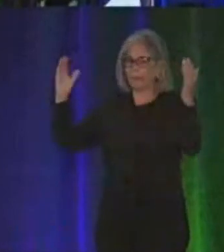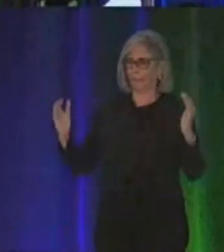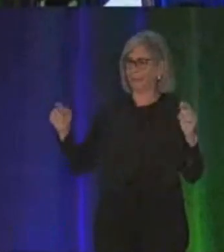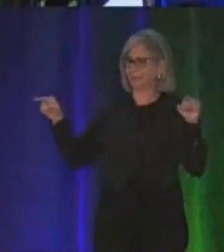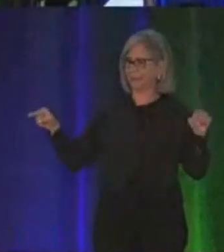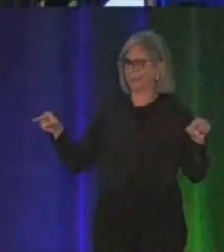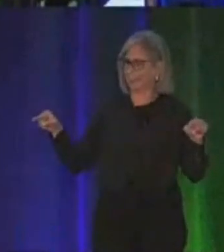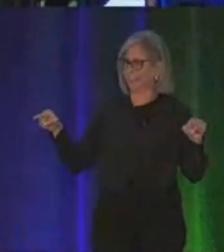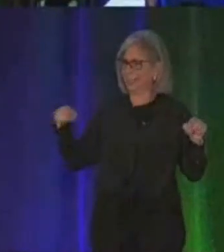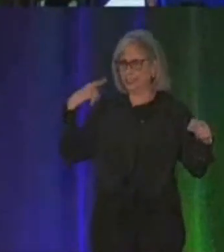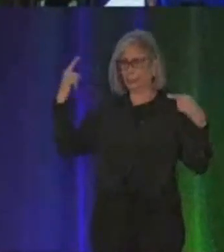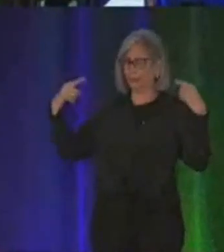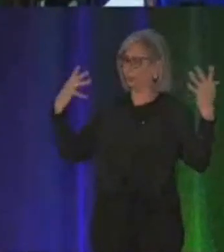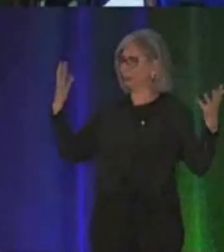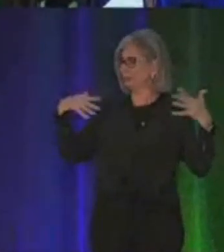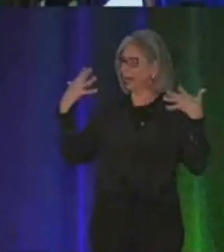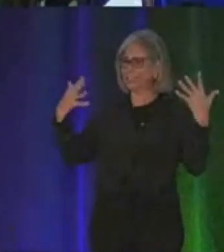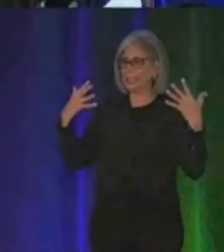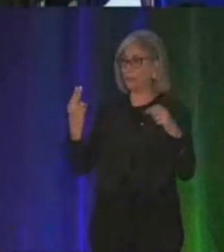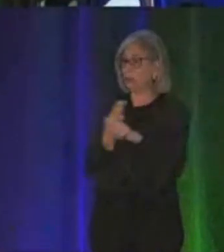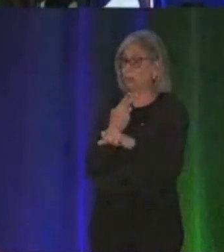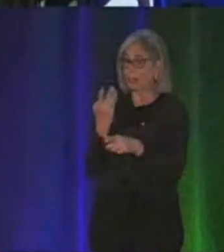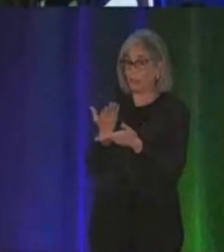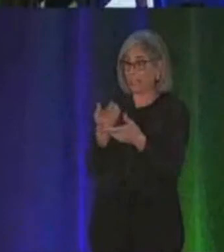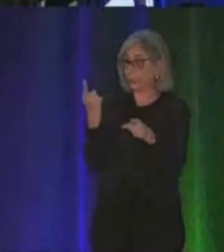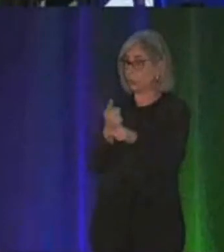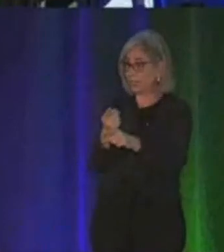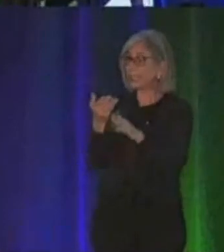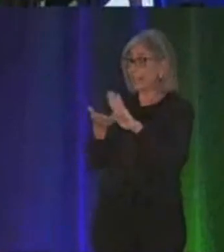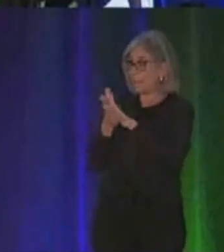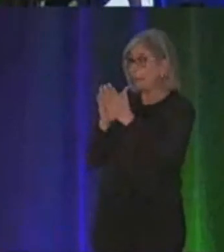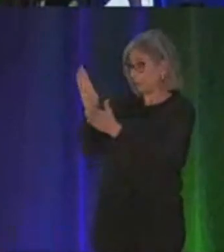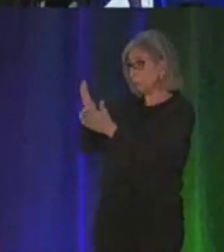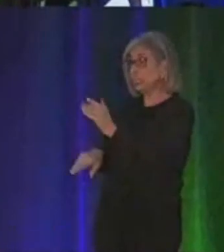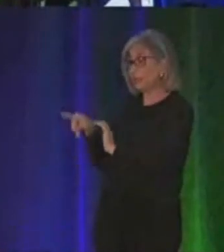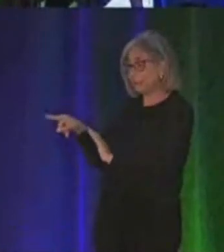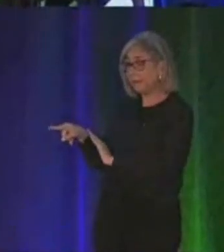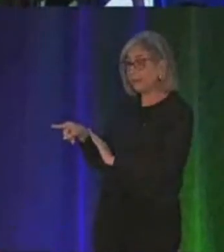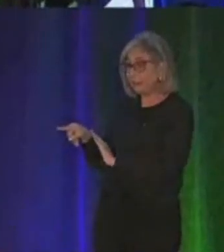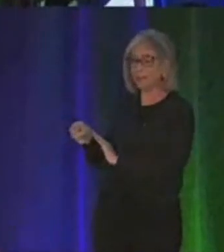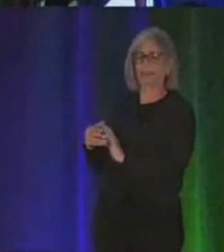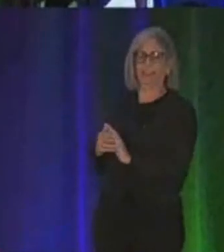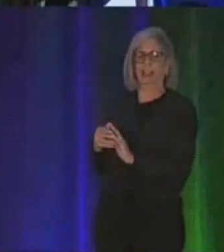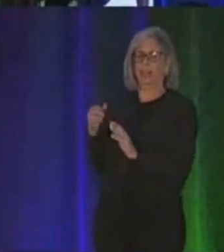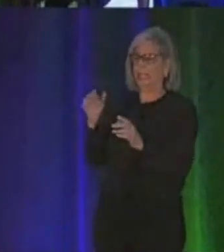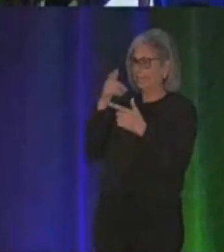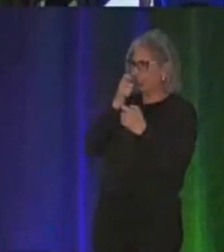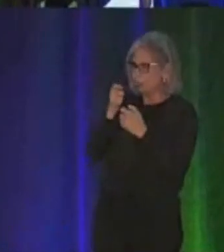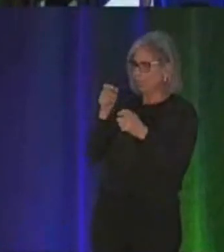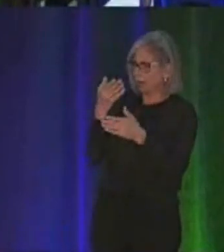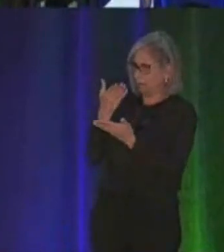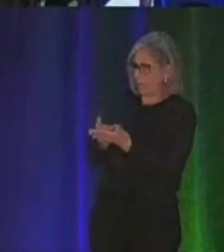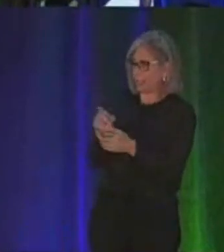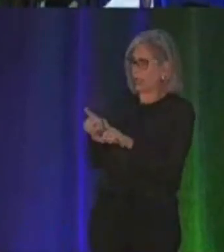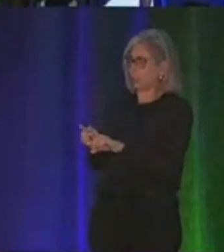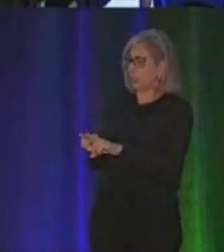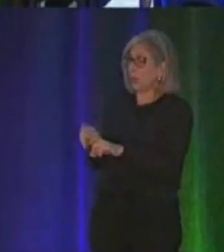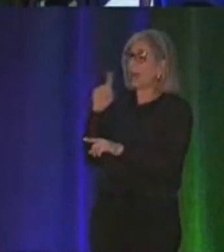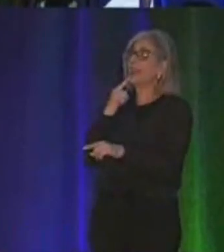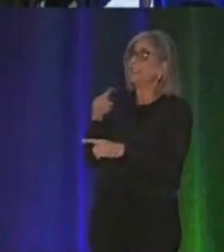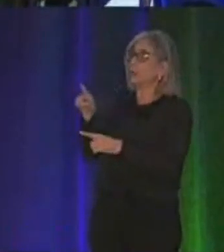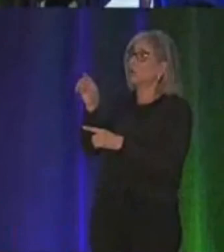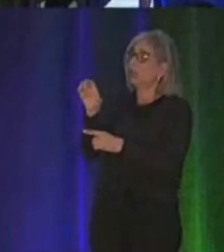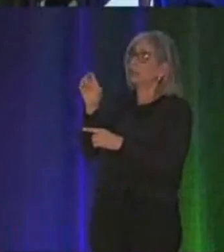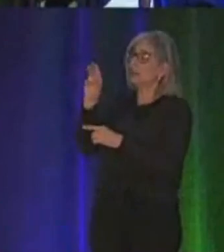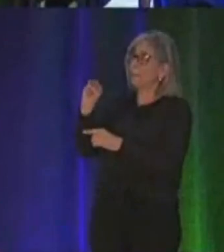it is kind of crazy when you use this stuff correctly. It can get really cheap, especially at scale. And another interesting fact is I said 100 milliseconds. That's what it was when